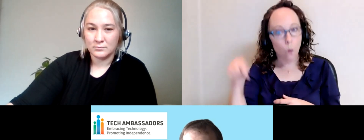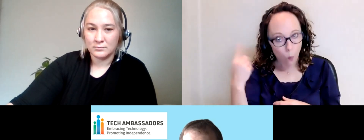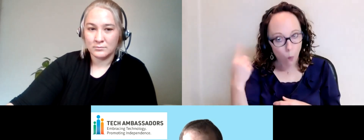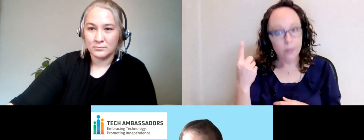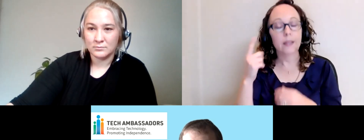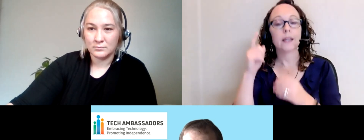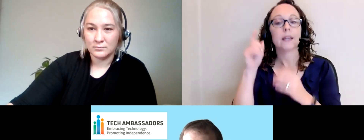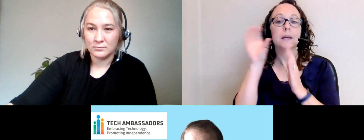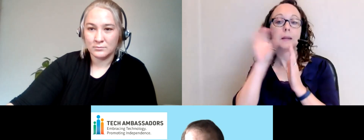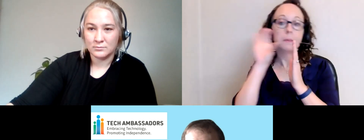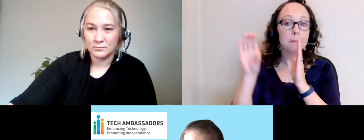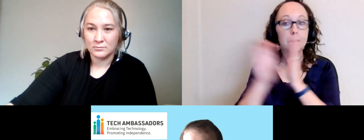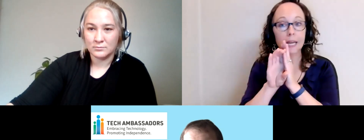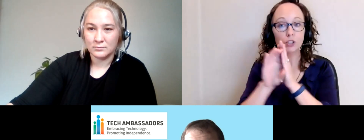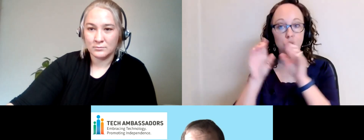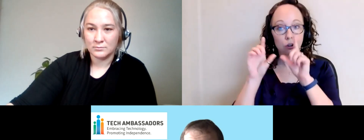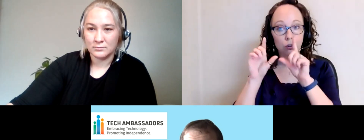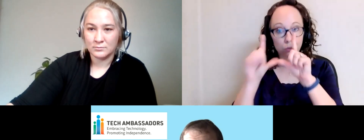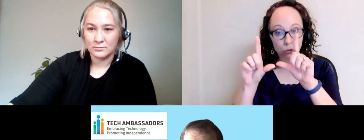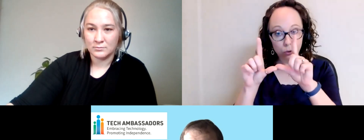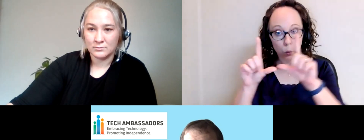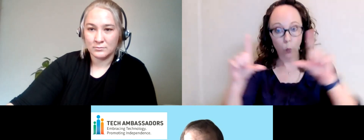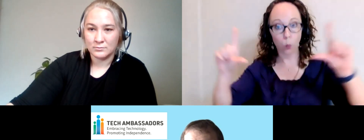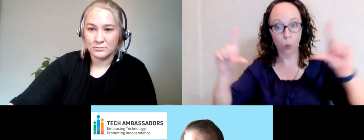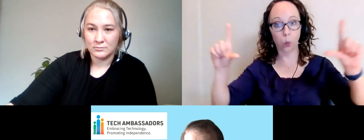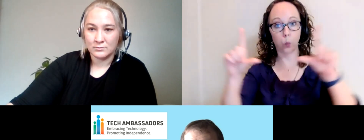in and zoom in and out